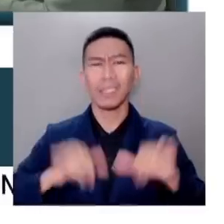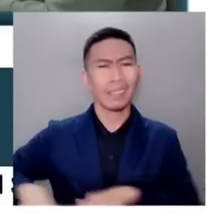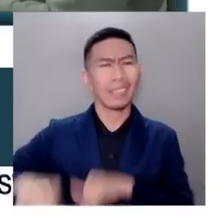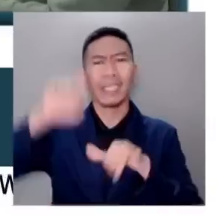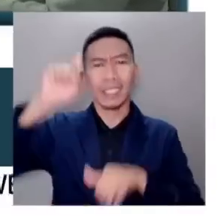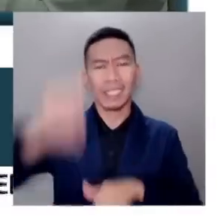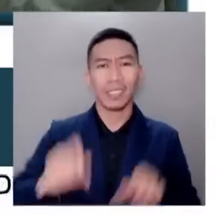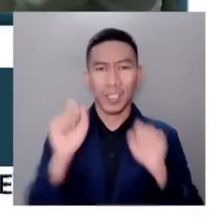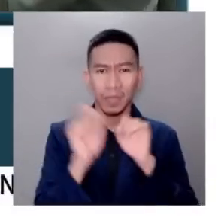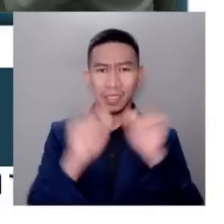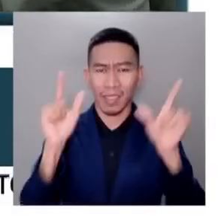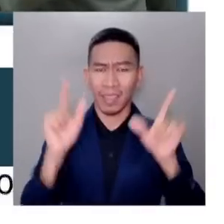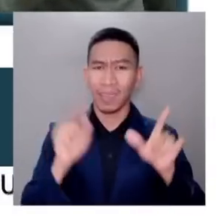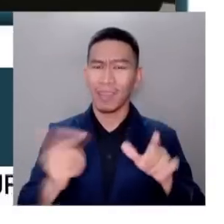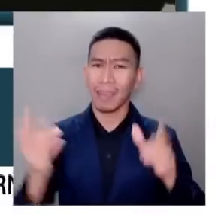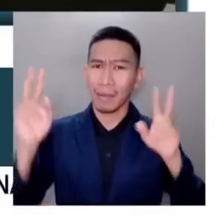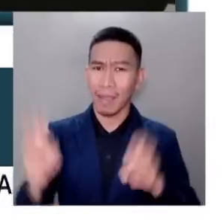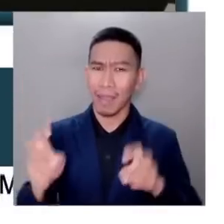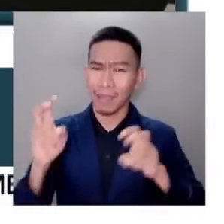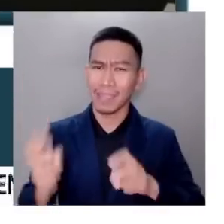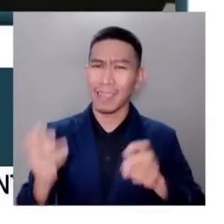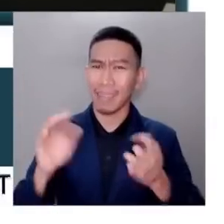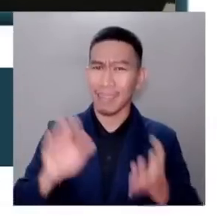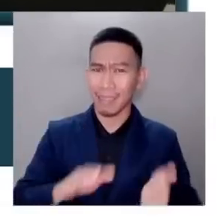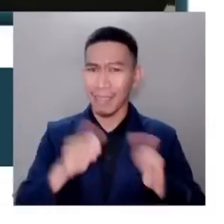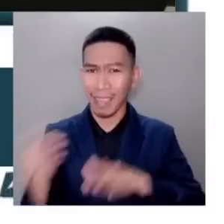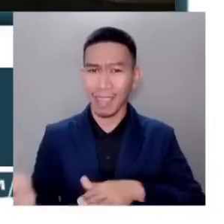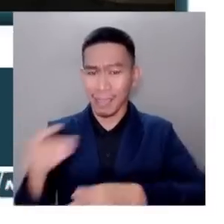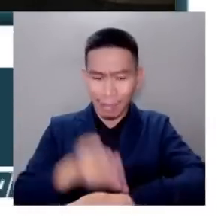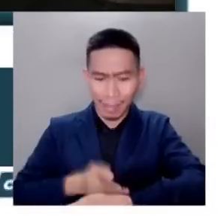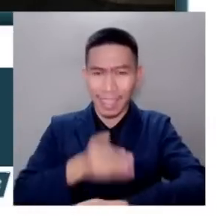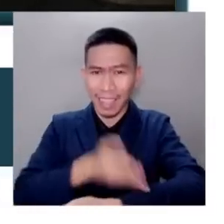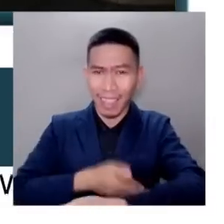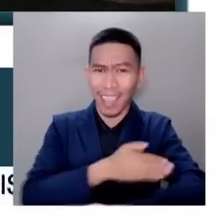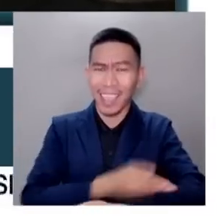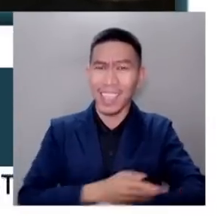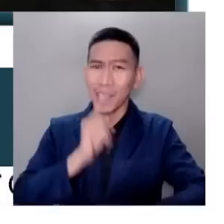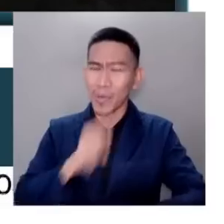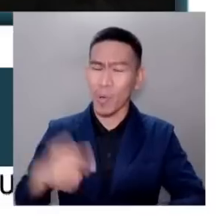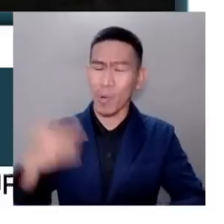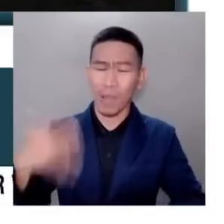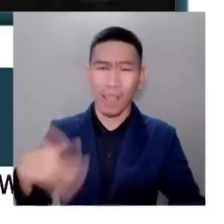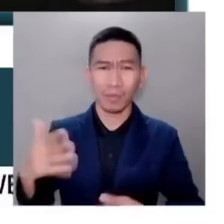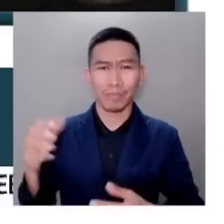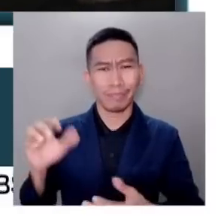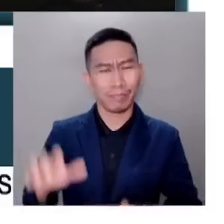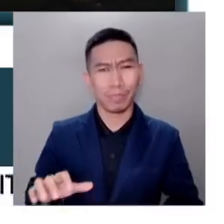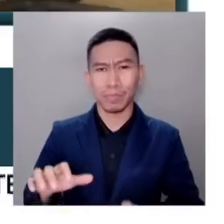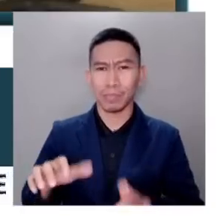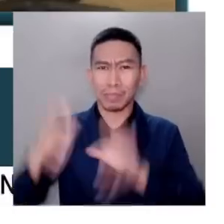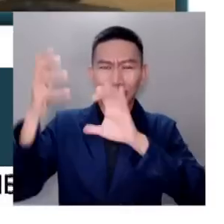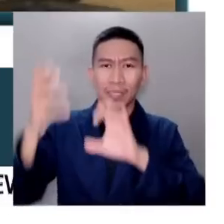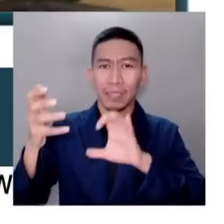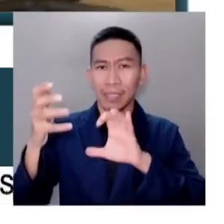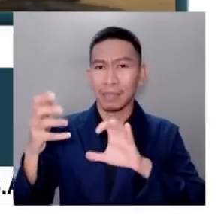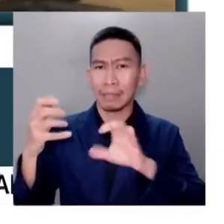These death by a thousand cuts, they're not small cuts, they're huge gashes. So we need to protect our